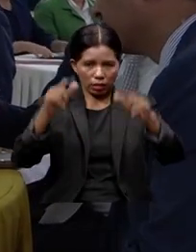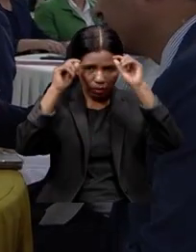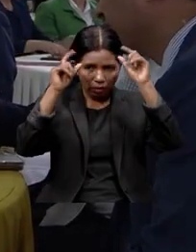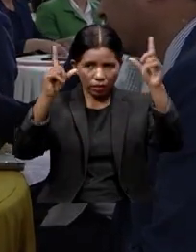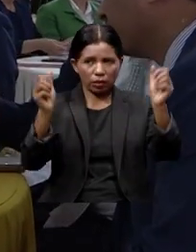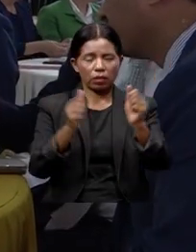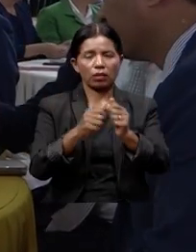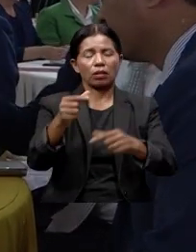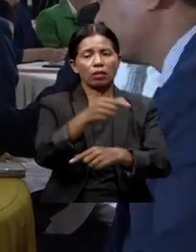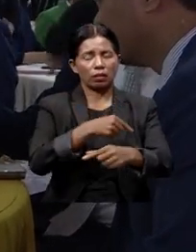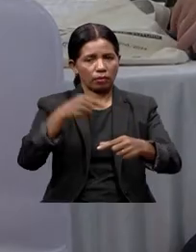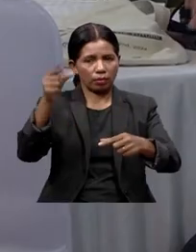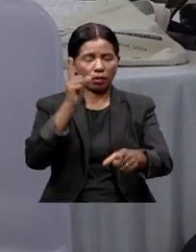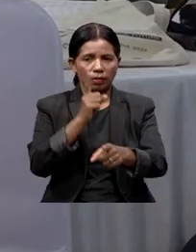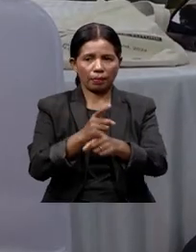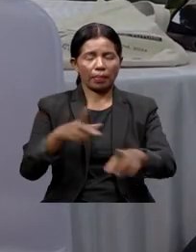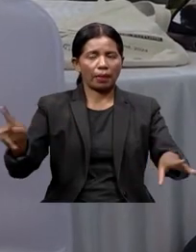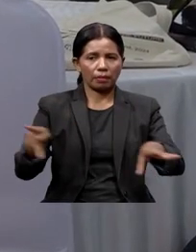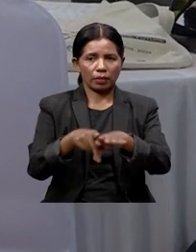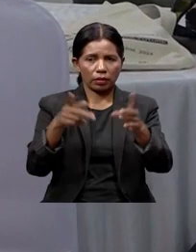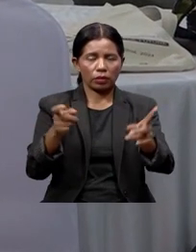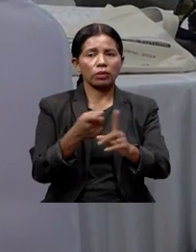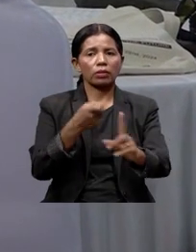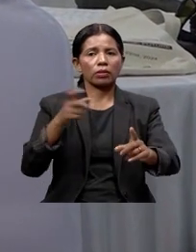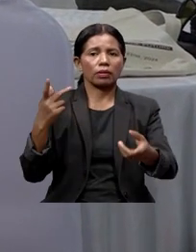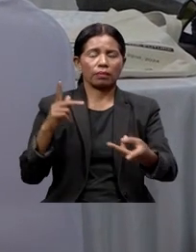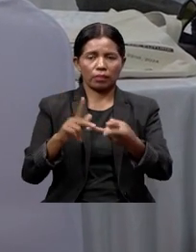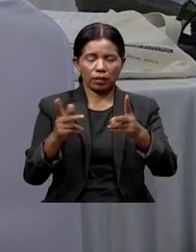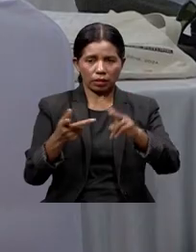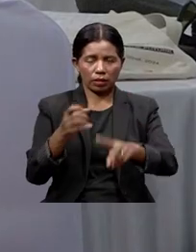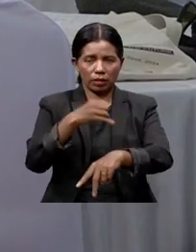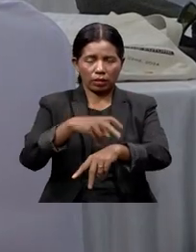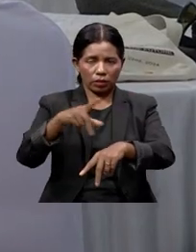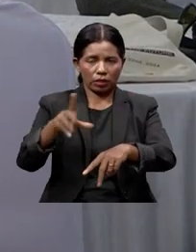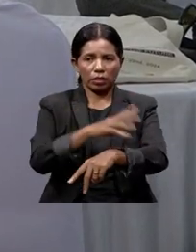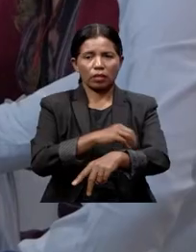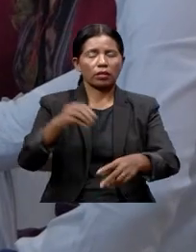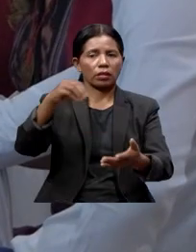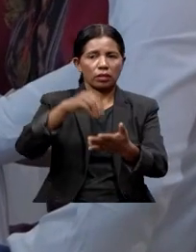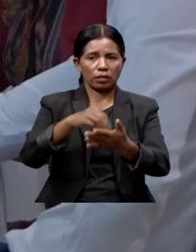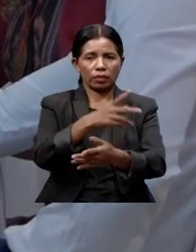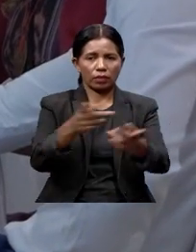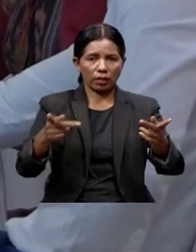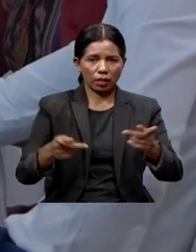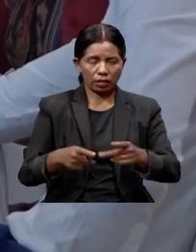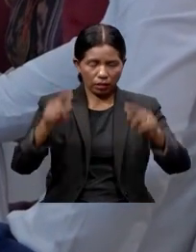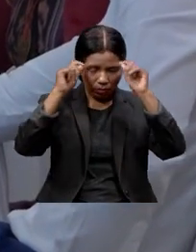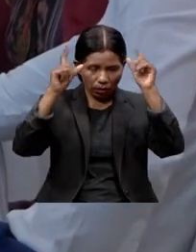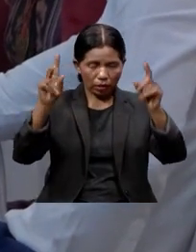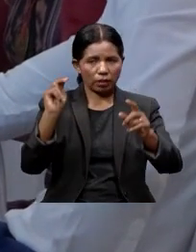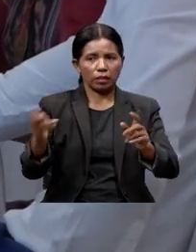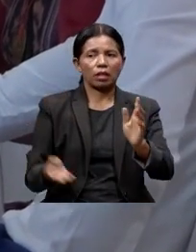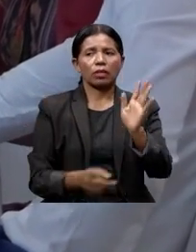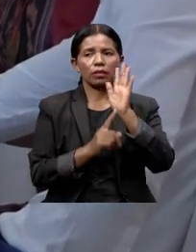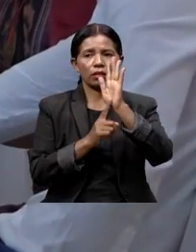ho globalmente participante o seu parceiro internacional sira e o Forum Investimentu Turismu Timor-Leste saímos